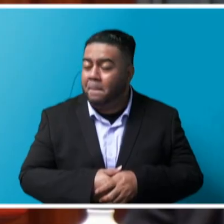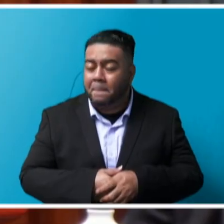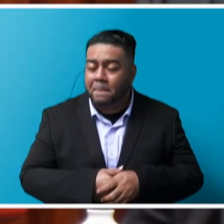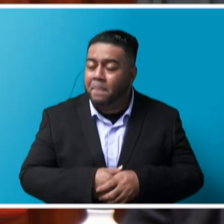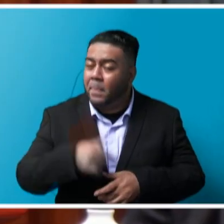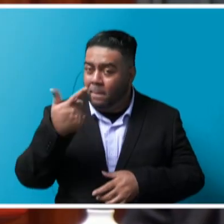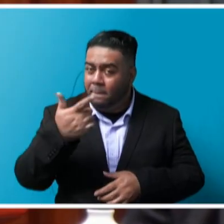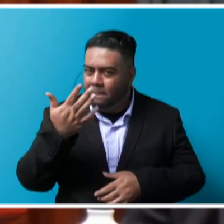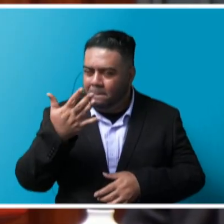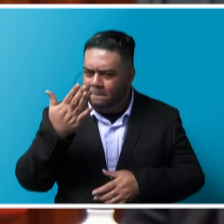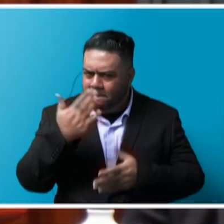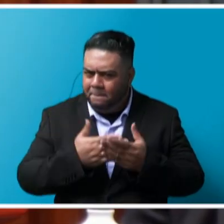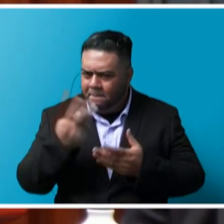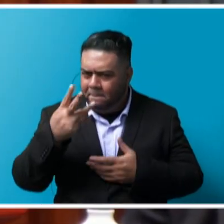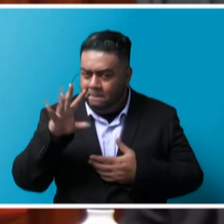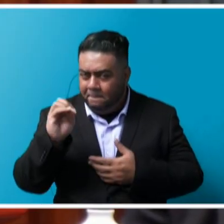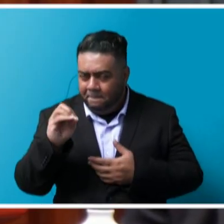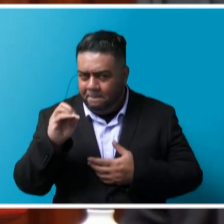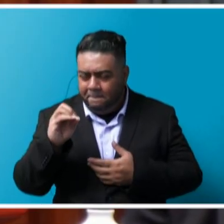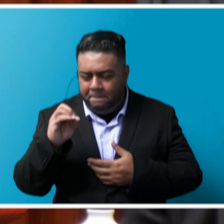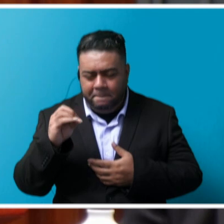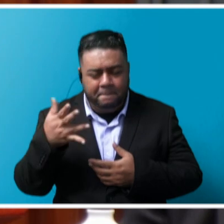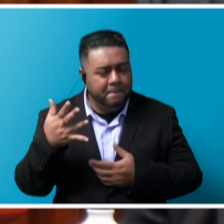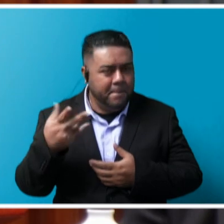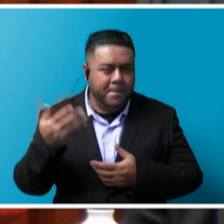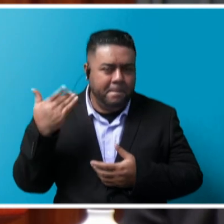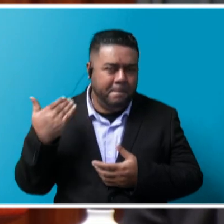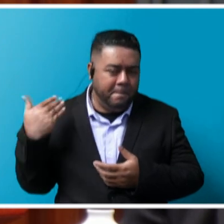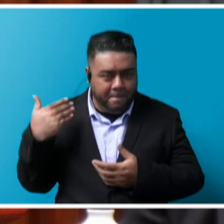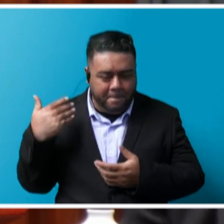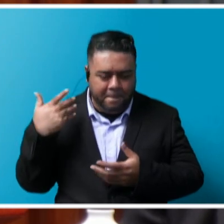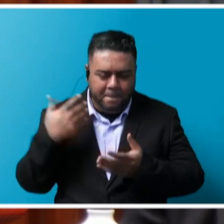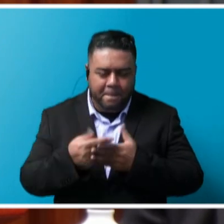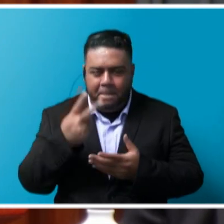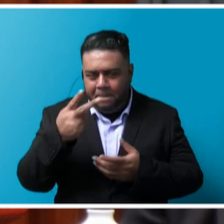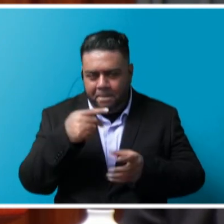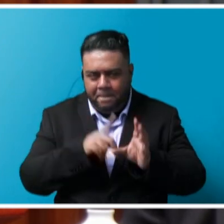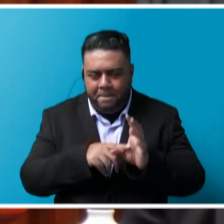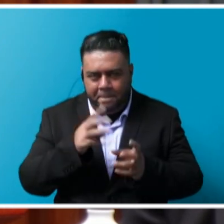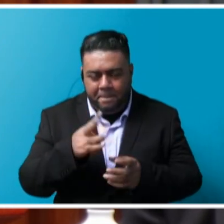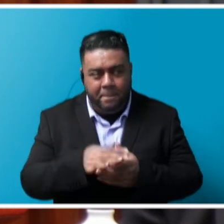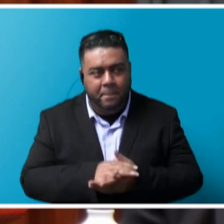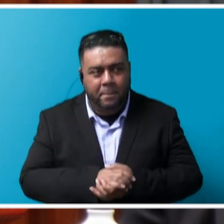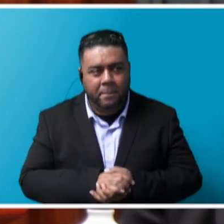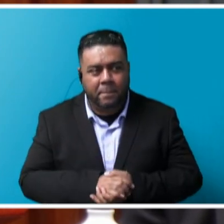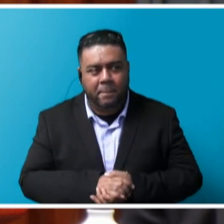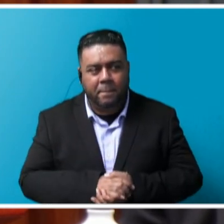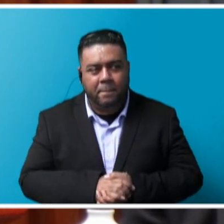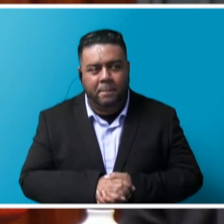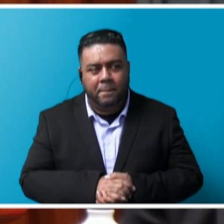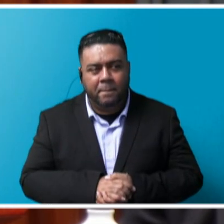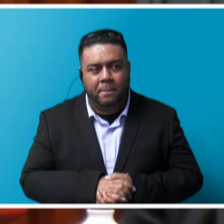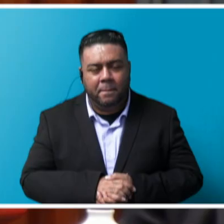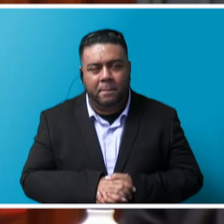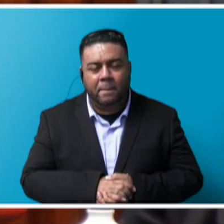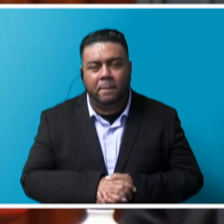seven out of 13 municipal councils are only 2 to 3 years behind in the audits. That is Ragurag Town Council, while Ragurag Town Council